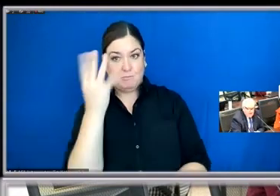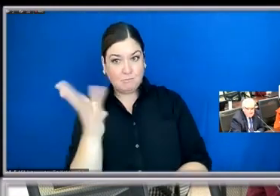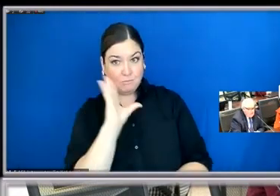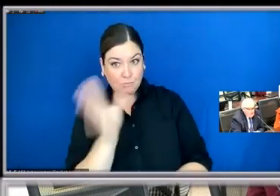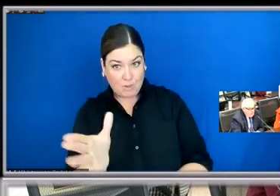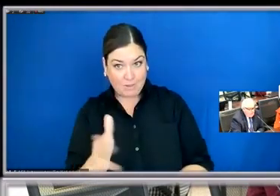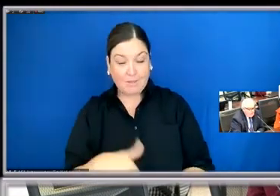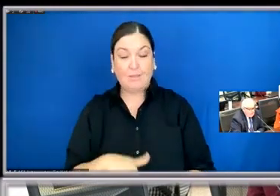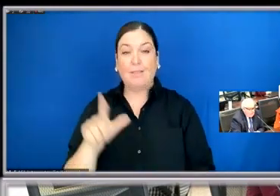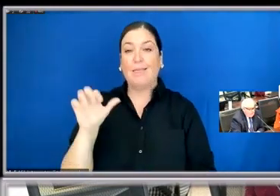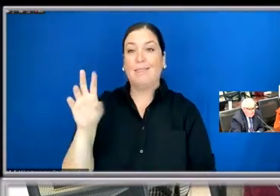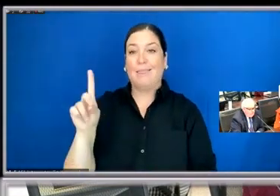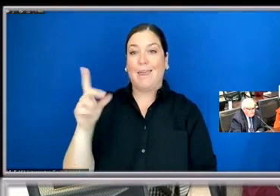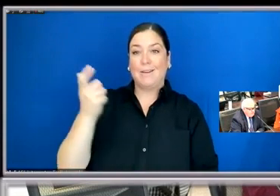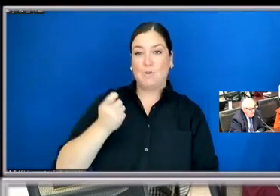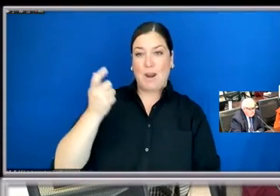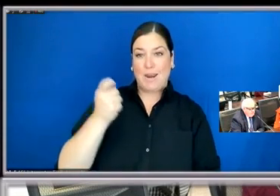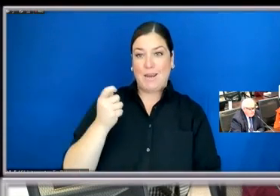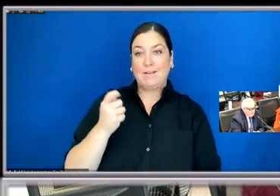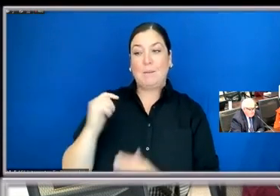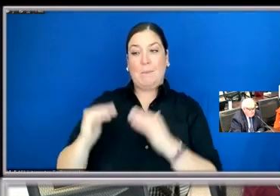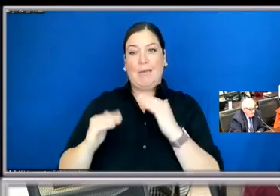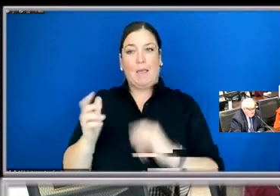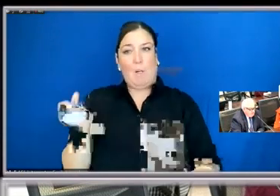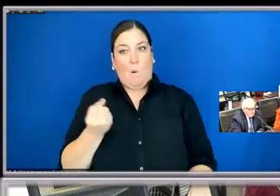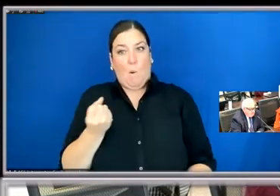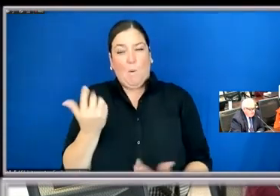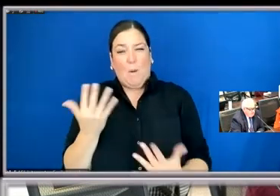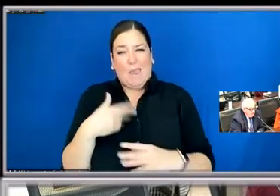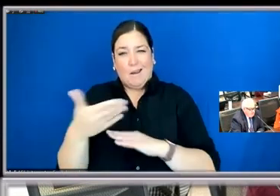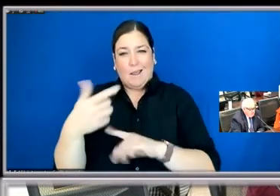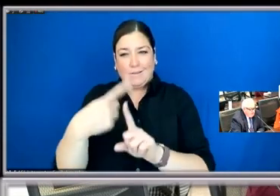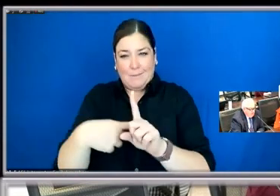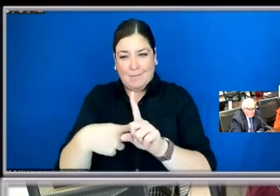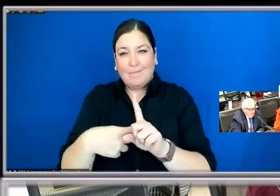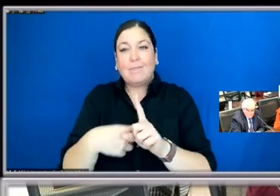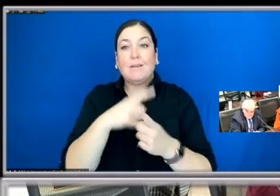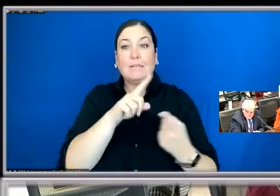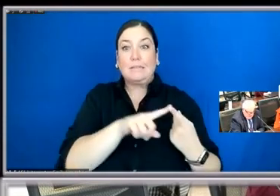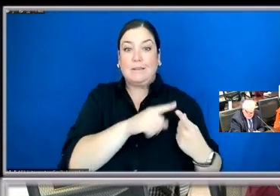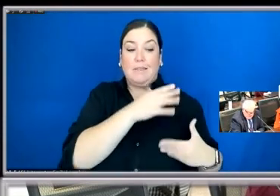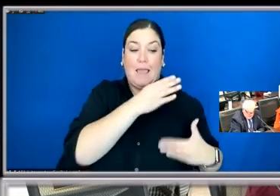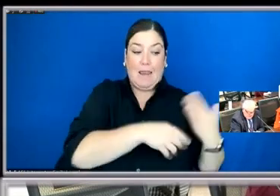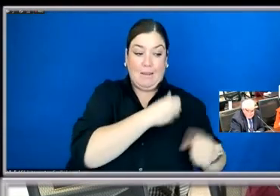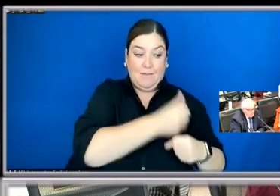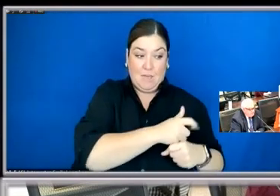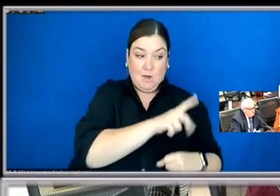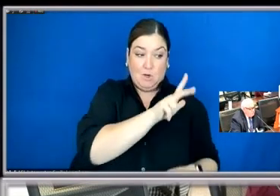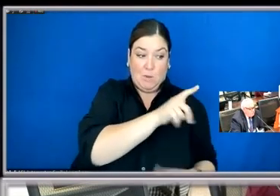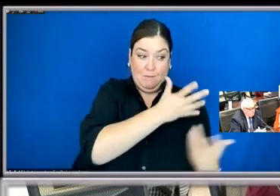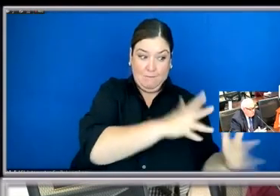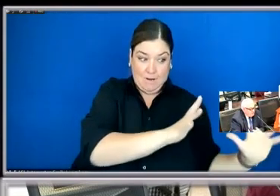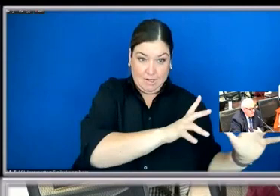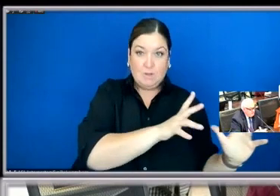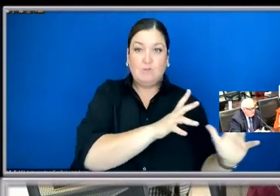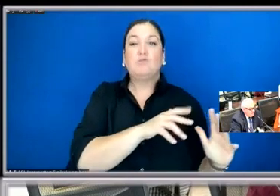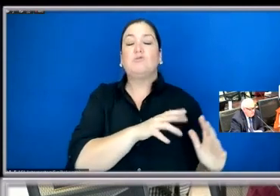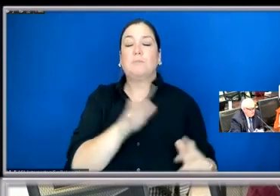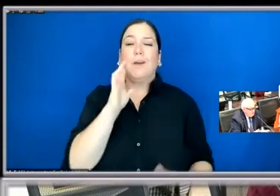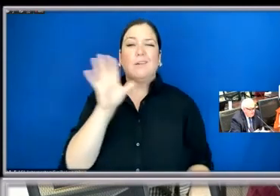fund balance, I'm going to hold off on that till next month, till we close out fiscal year end. But that's going to be in that